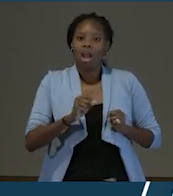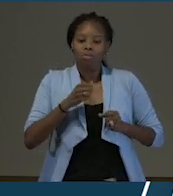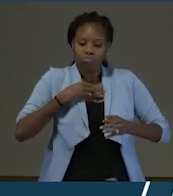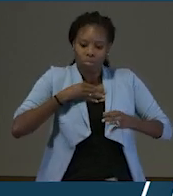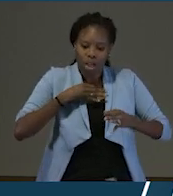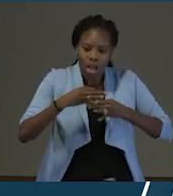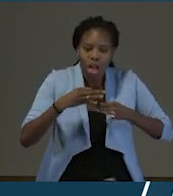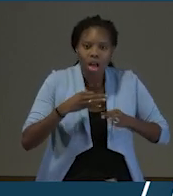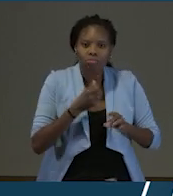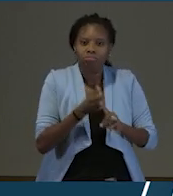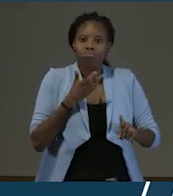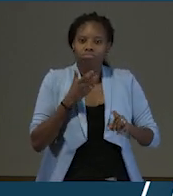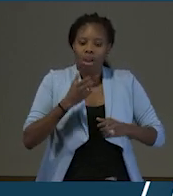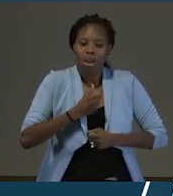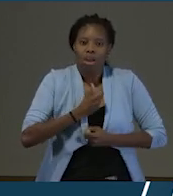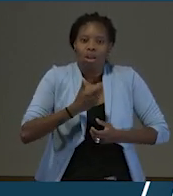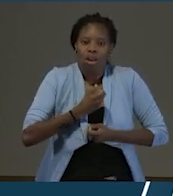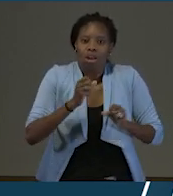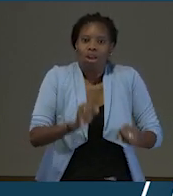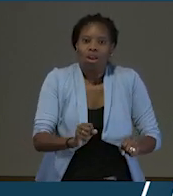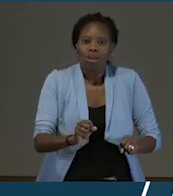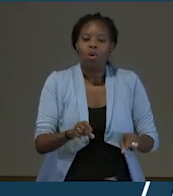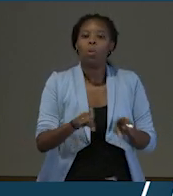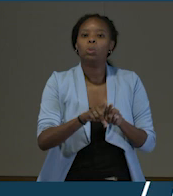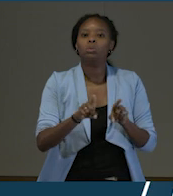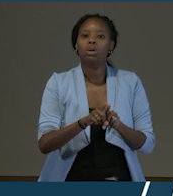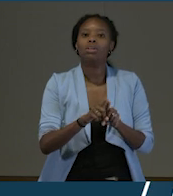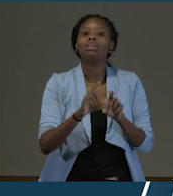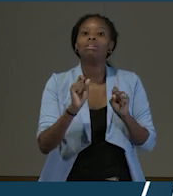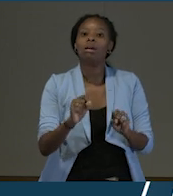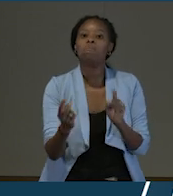and it helps strengthen those attachments with other people.